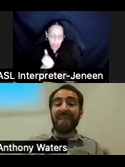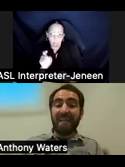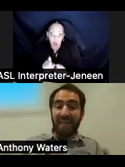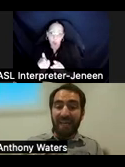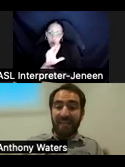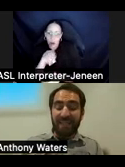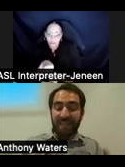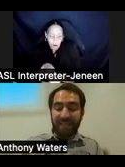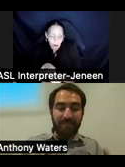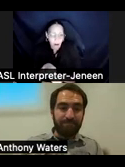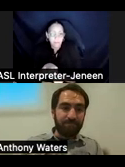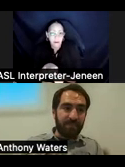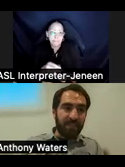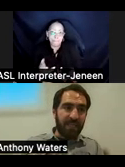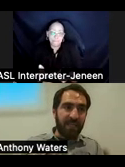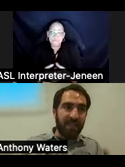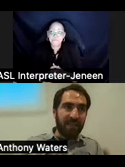like